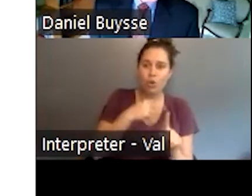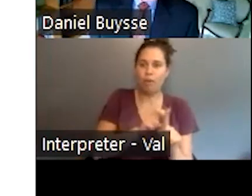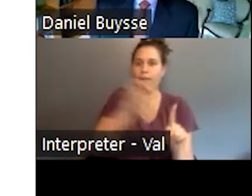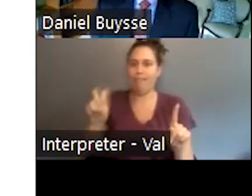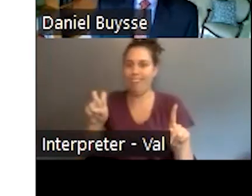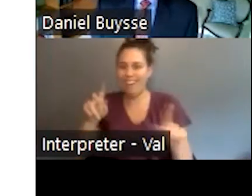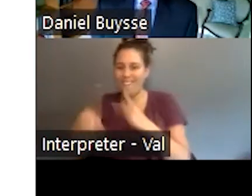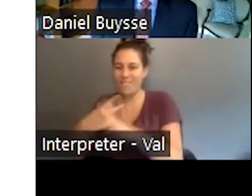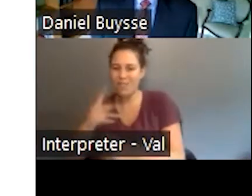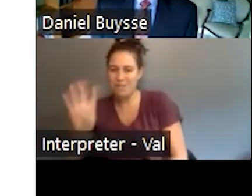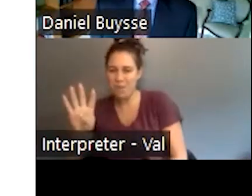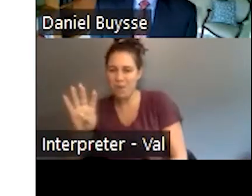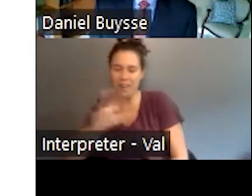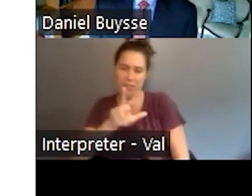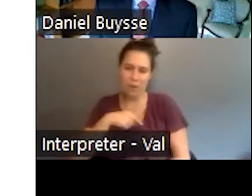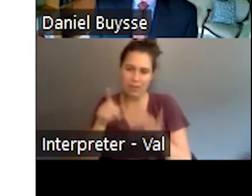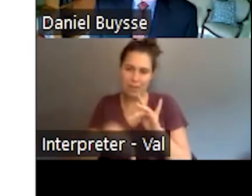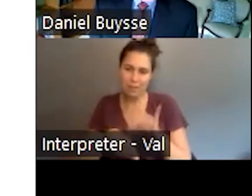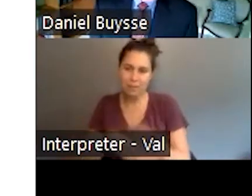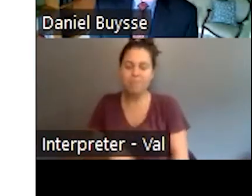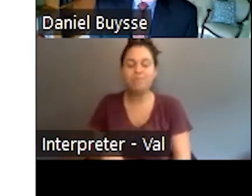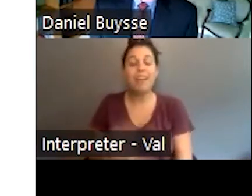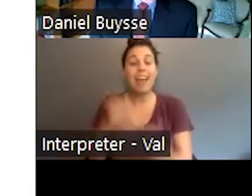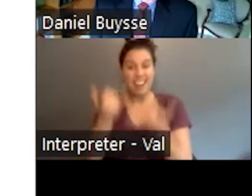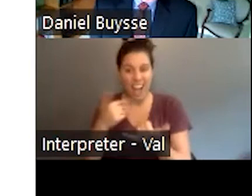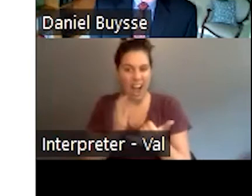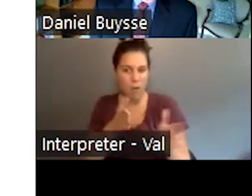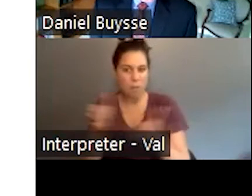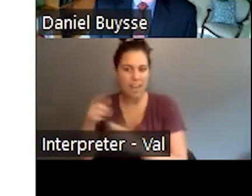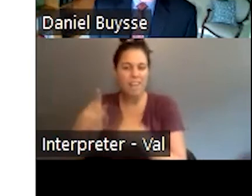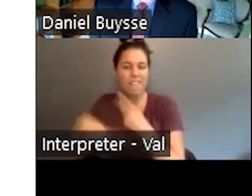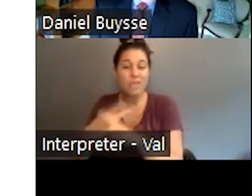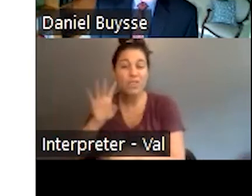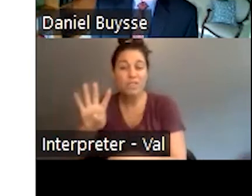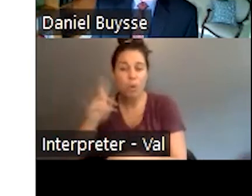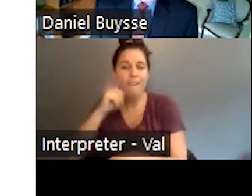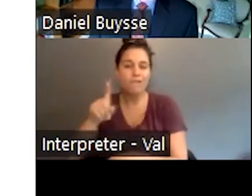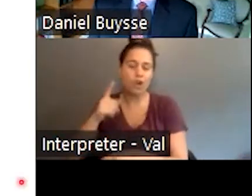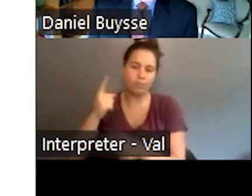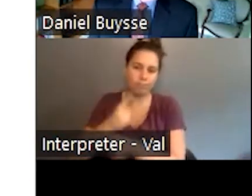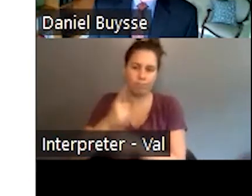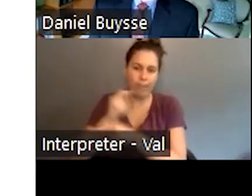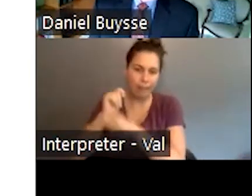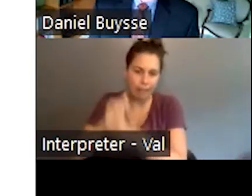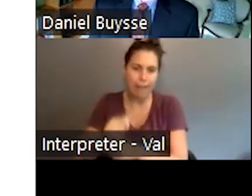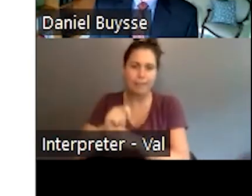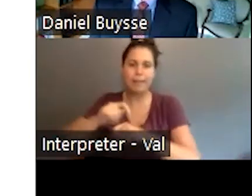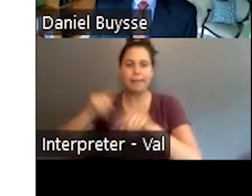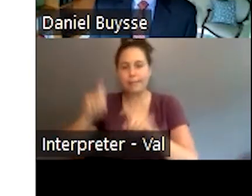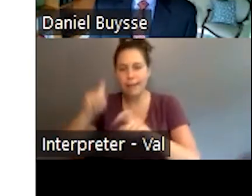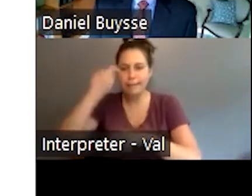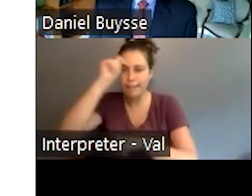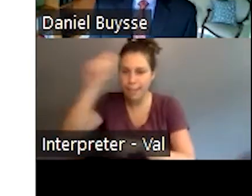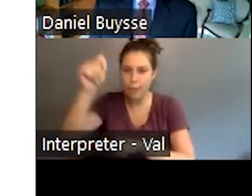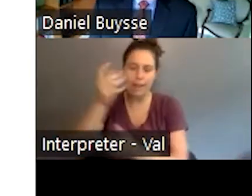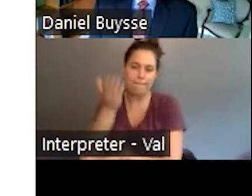plans are to use this version to do classic test theory validation, all the things that you would do for